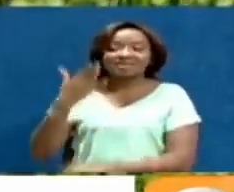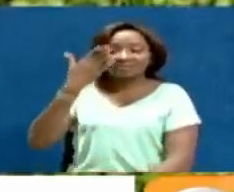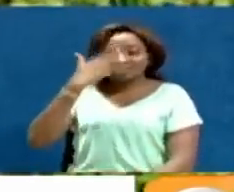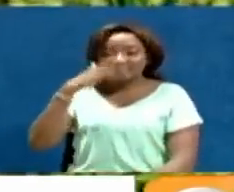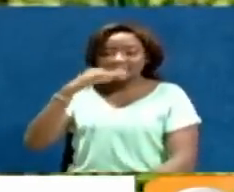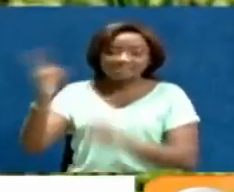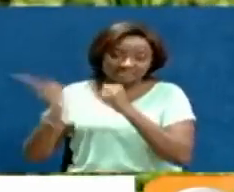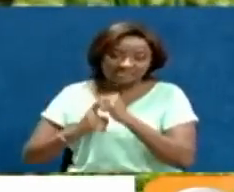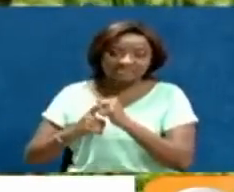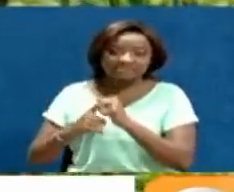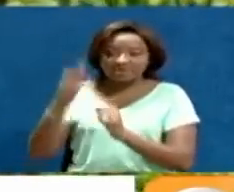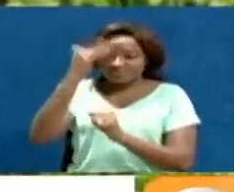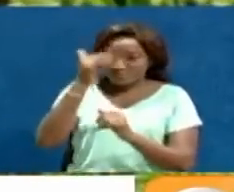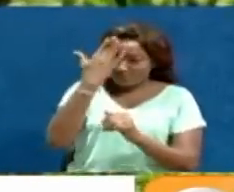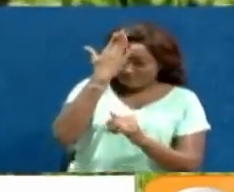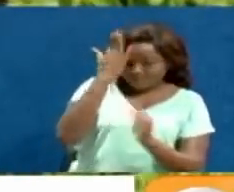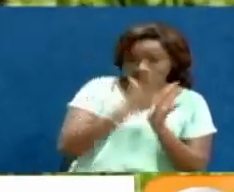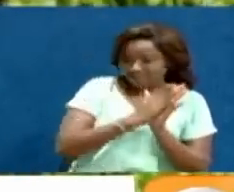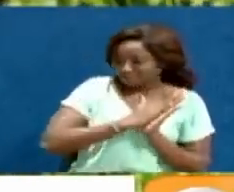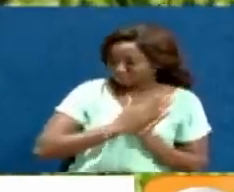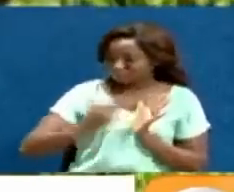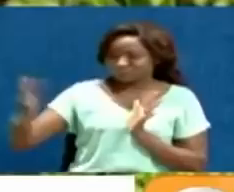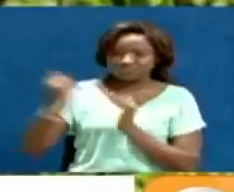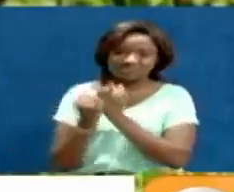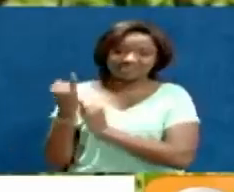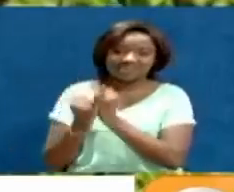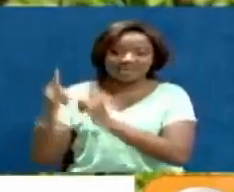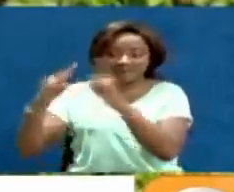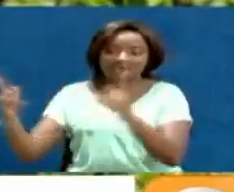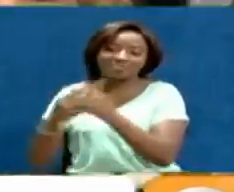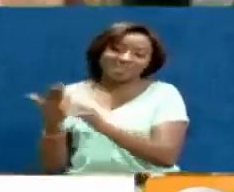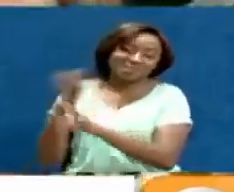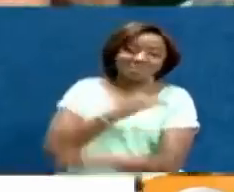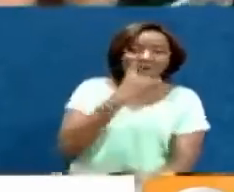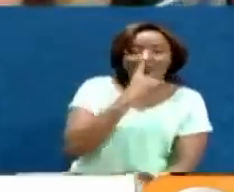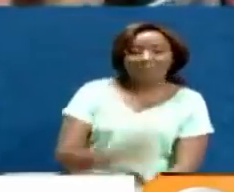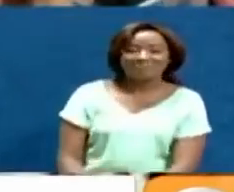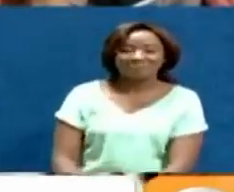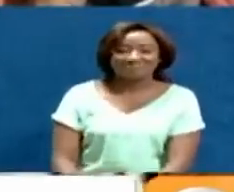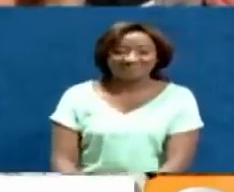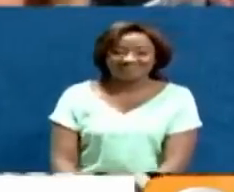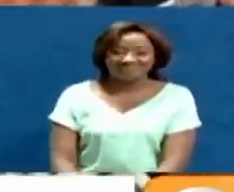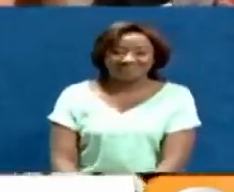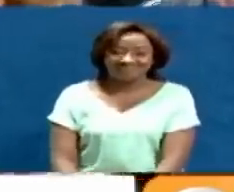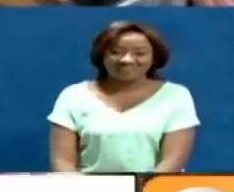come on Monday till Saturday when he comes back.